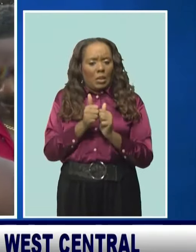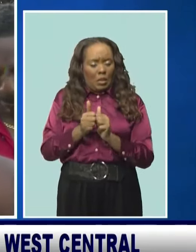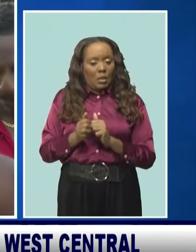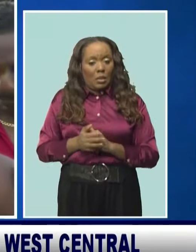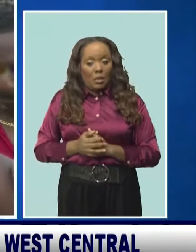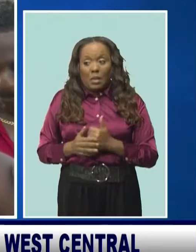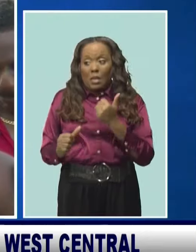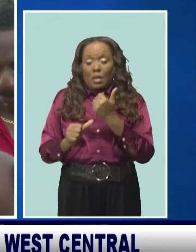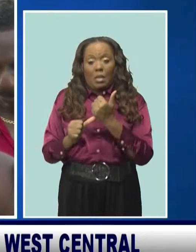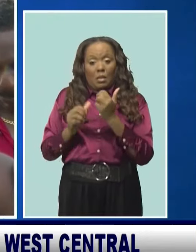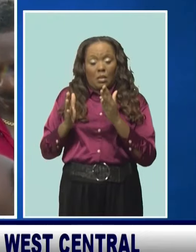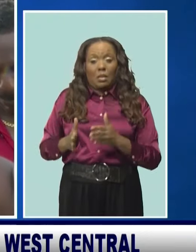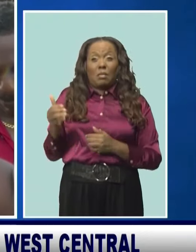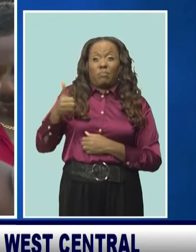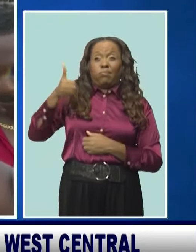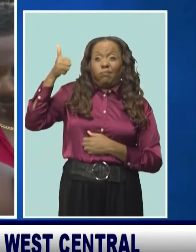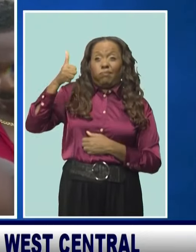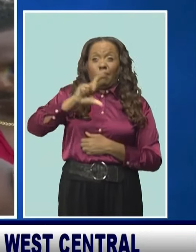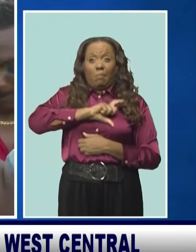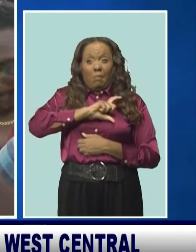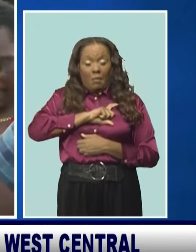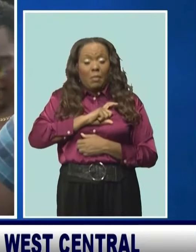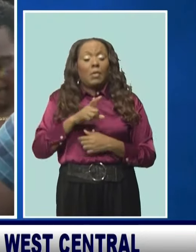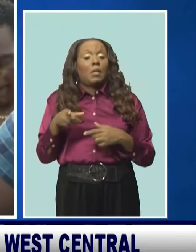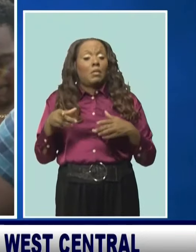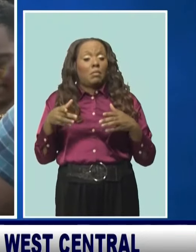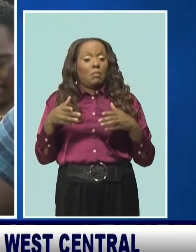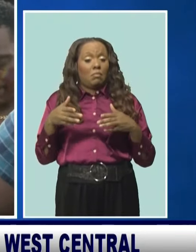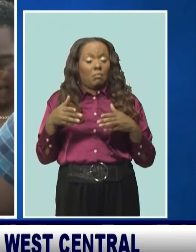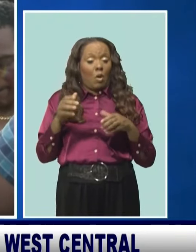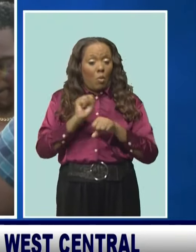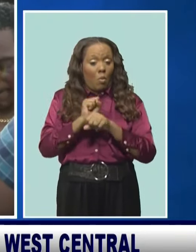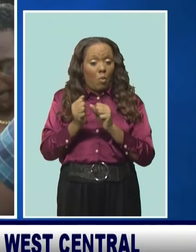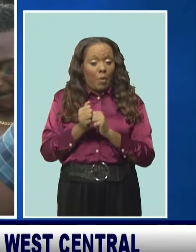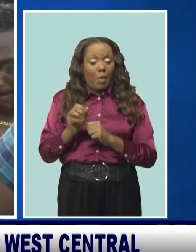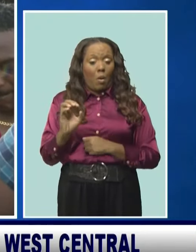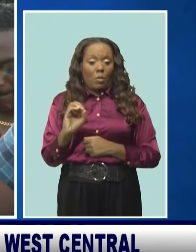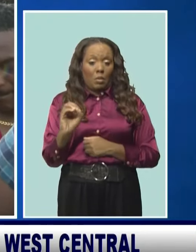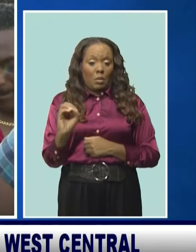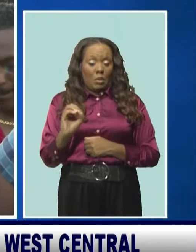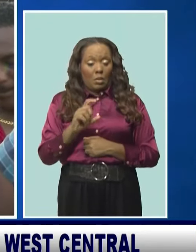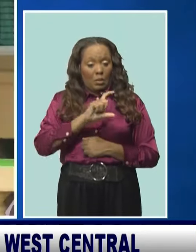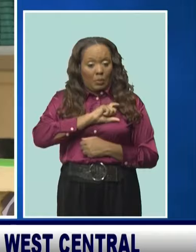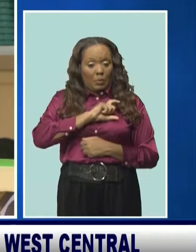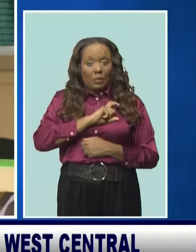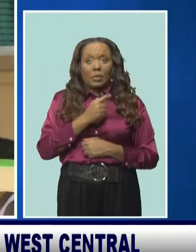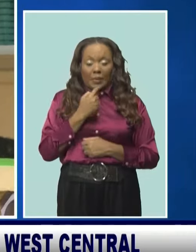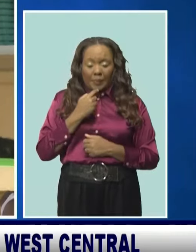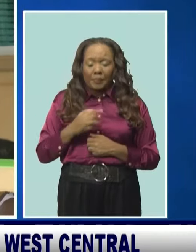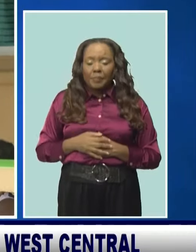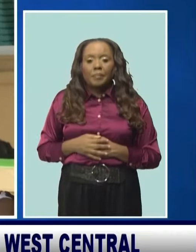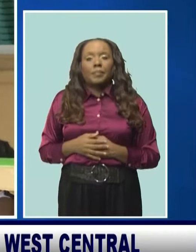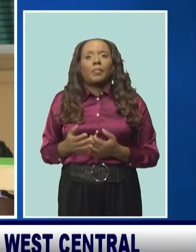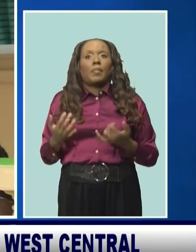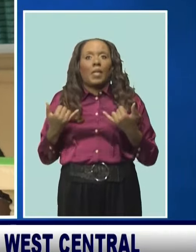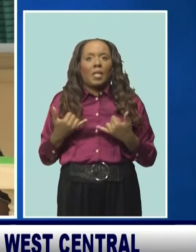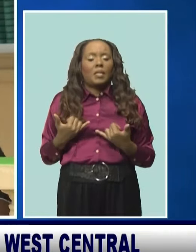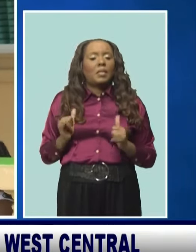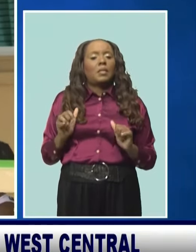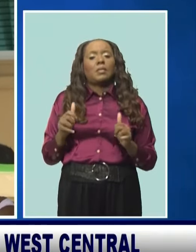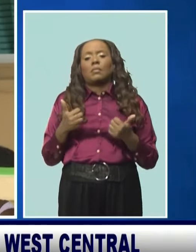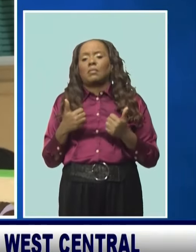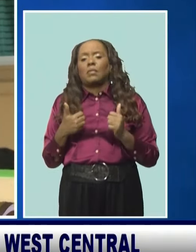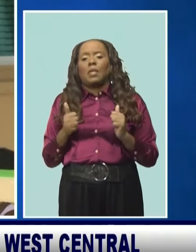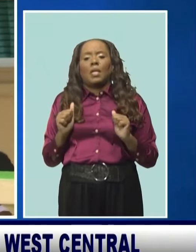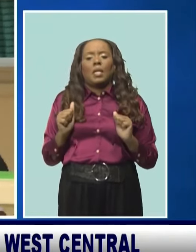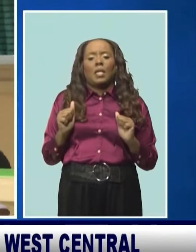Assistant Superintendent in charge of operations at the Oistins Police Station, Stephen Griffith, says they are still ironing out all